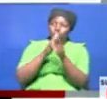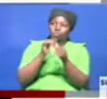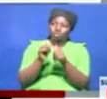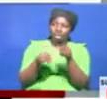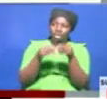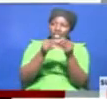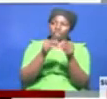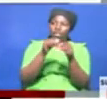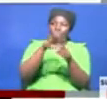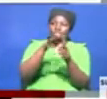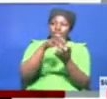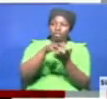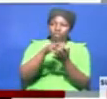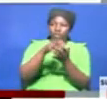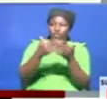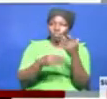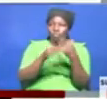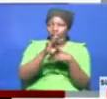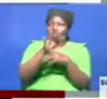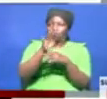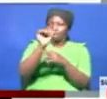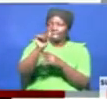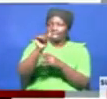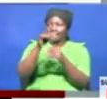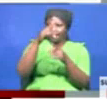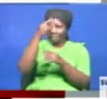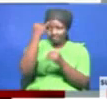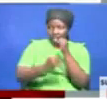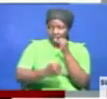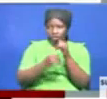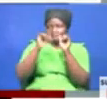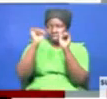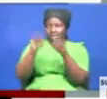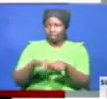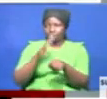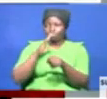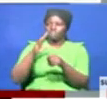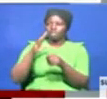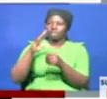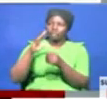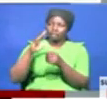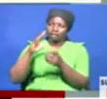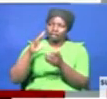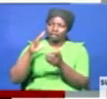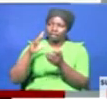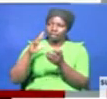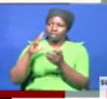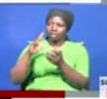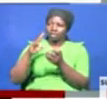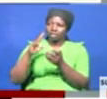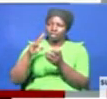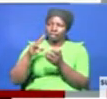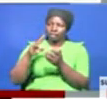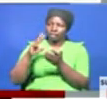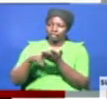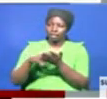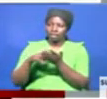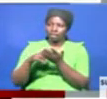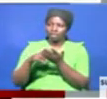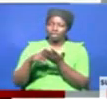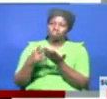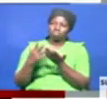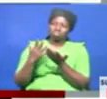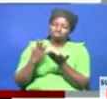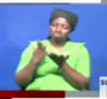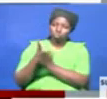34A, are final, and they can only be varied by what is called an election court, in other words, an election petition.